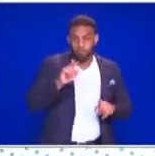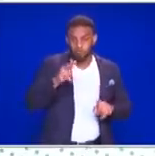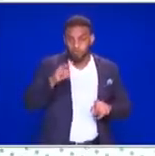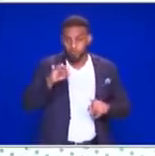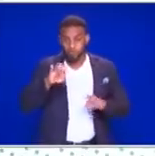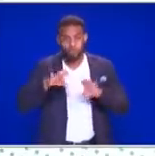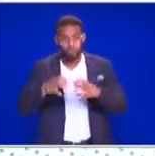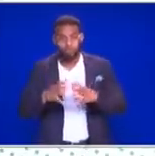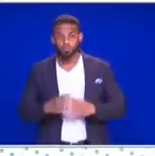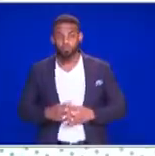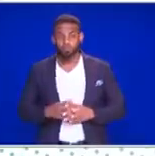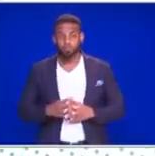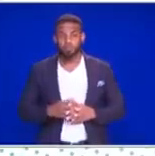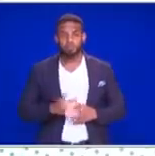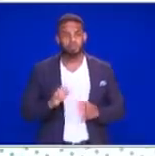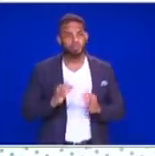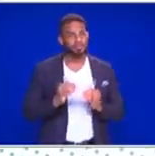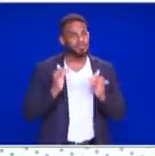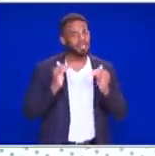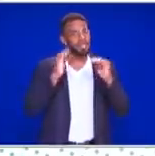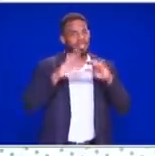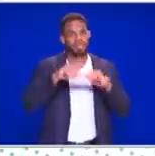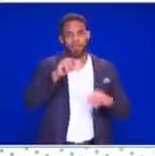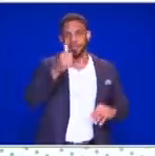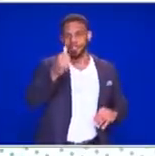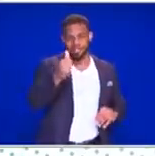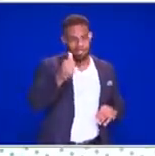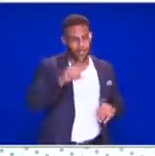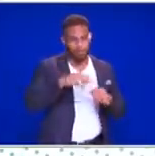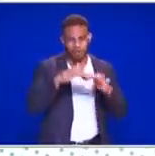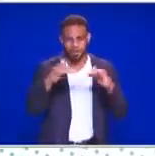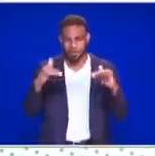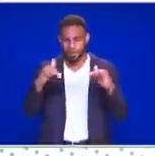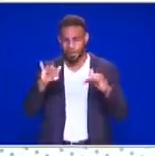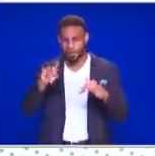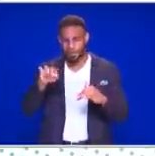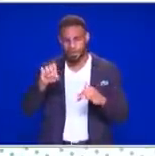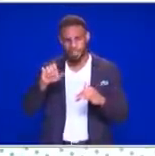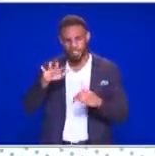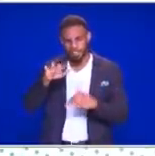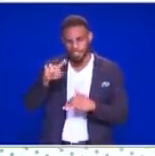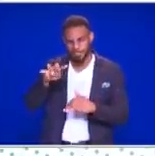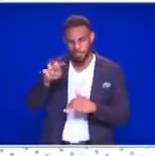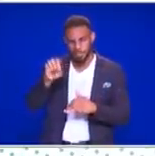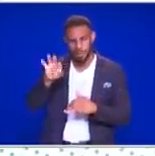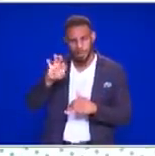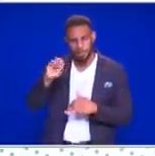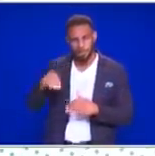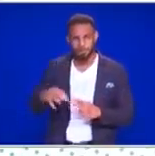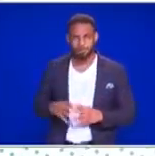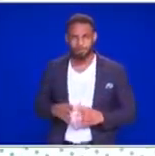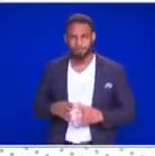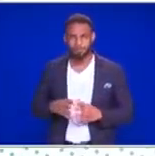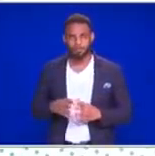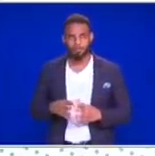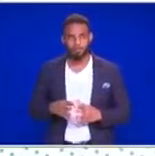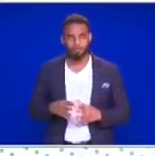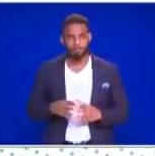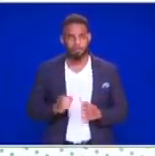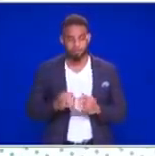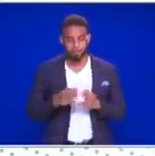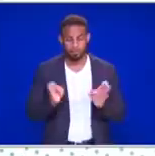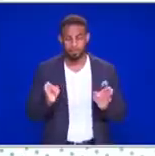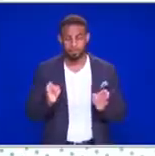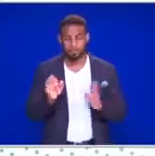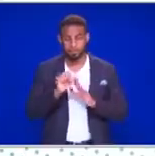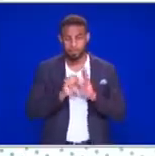ethnicity groups. This is higher than in 2010, when the diversity index was 54.9%. In